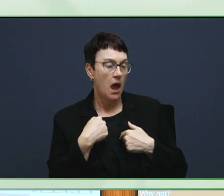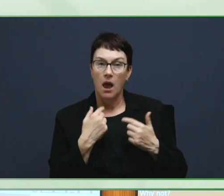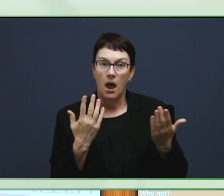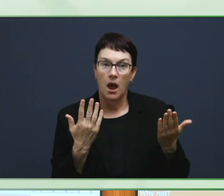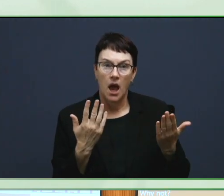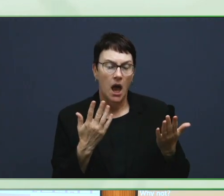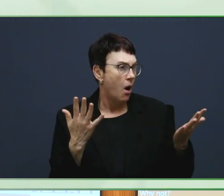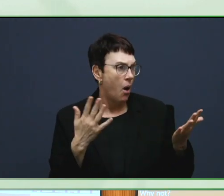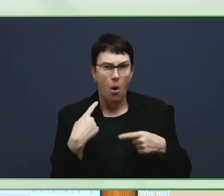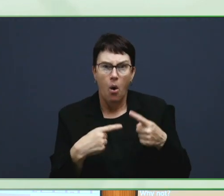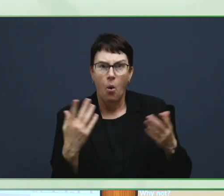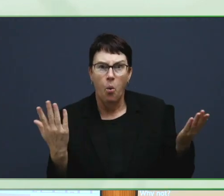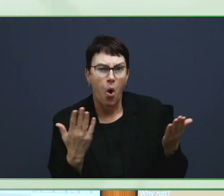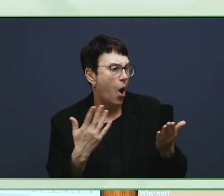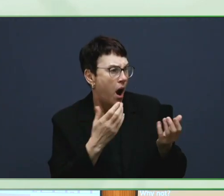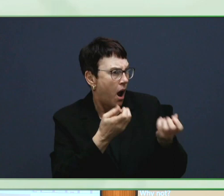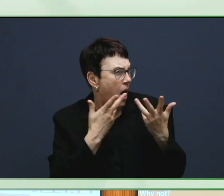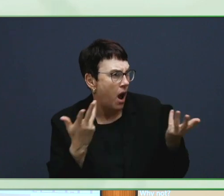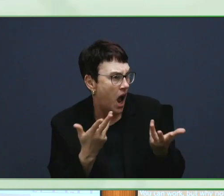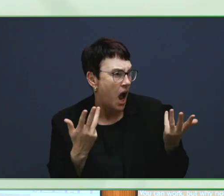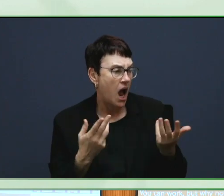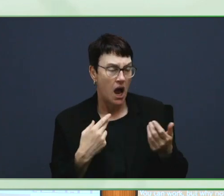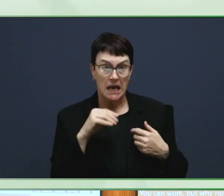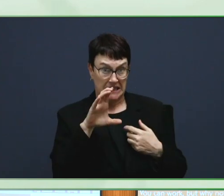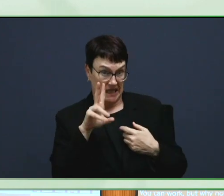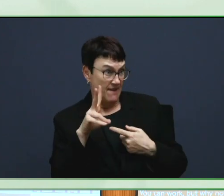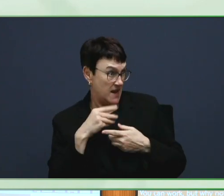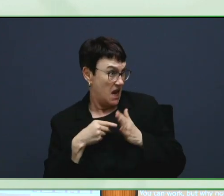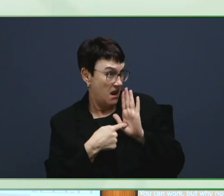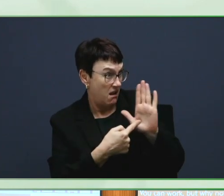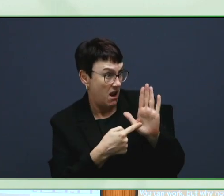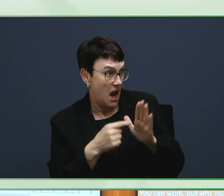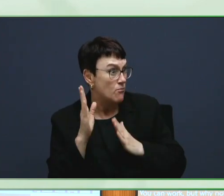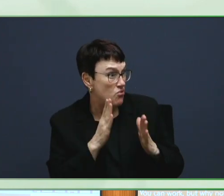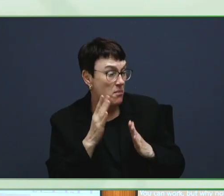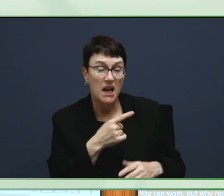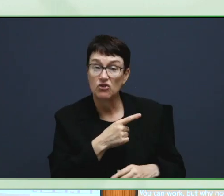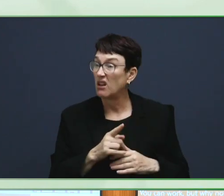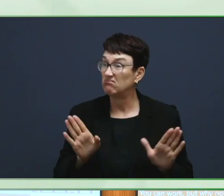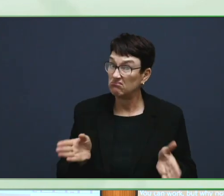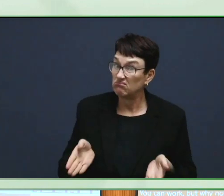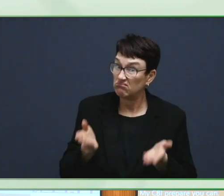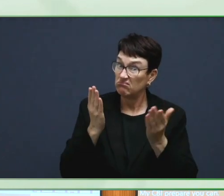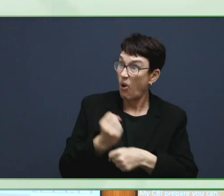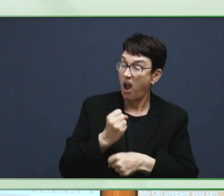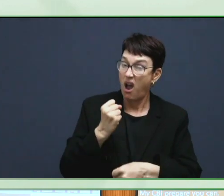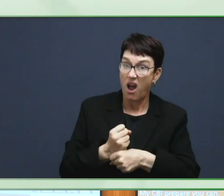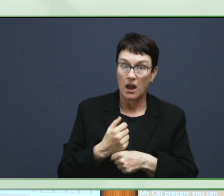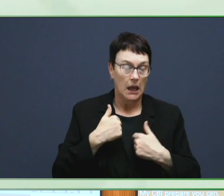happening? My CV, I prepare. You can work. Goodbye.